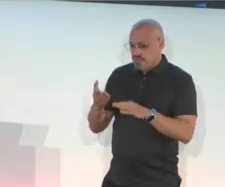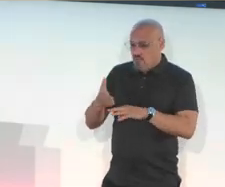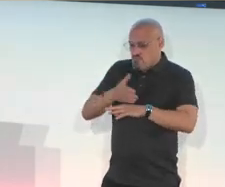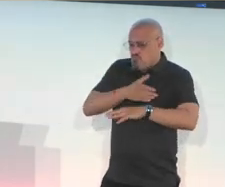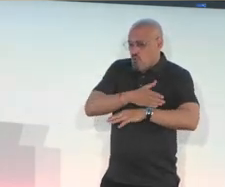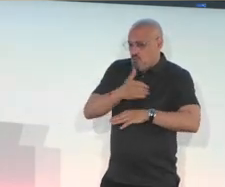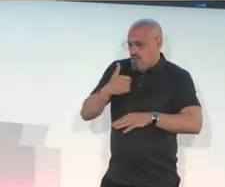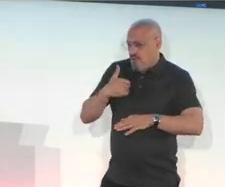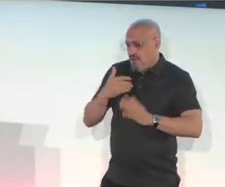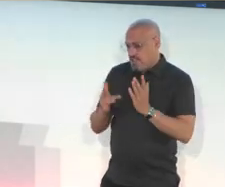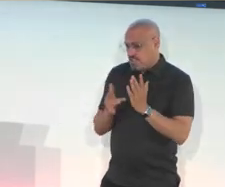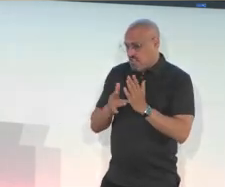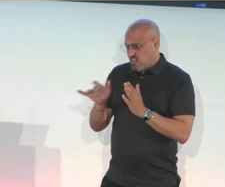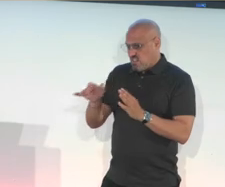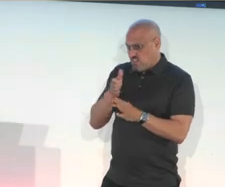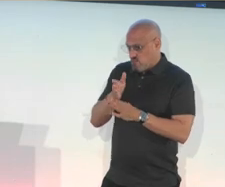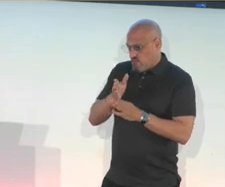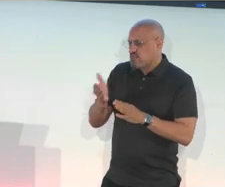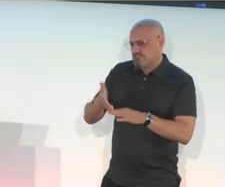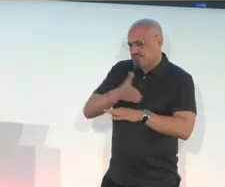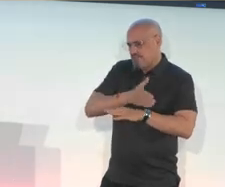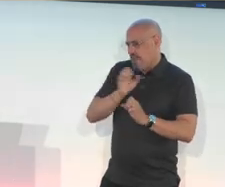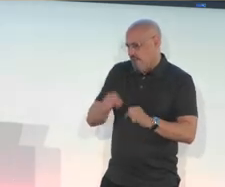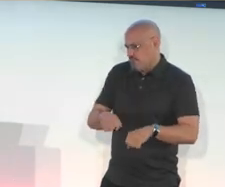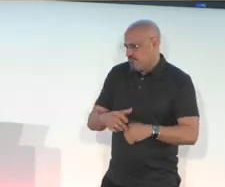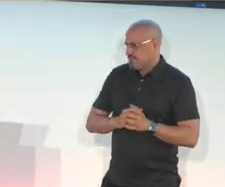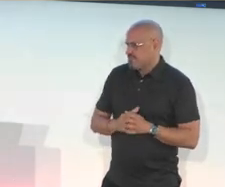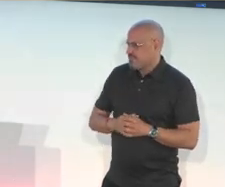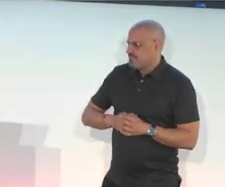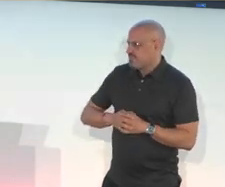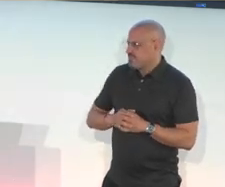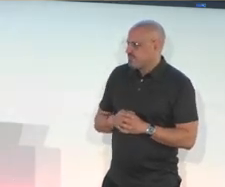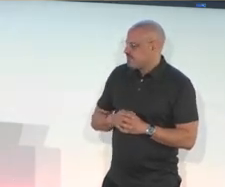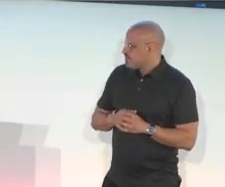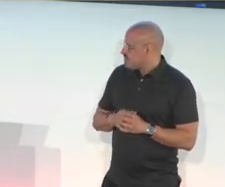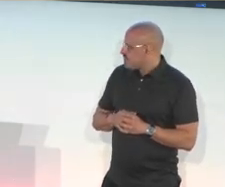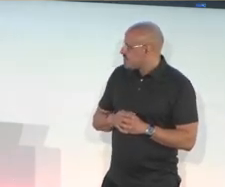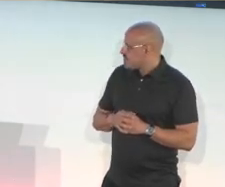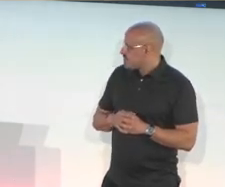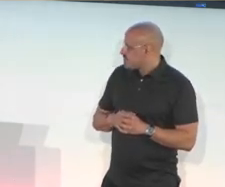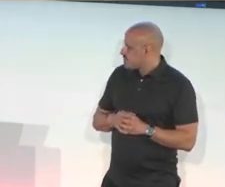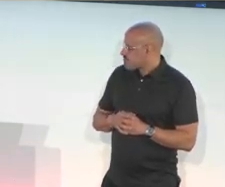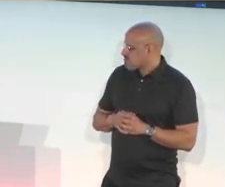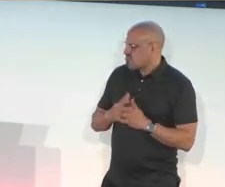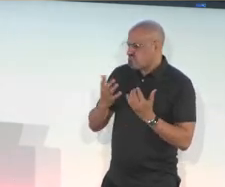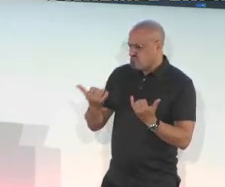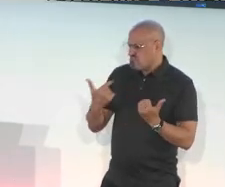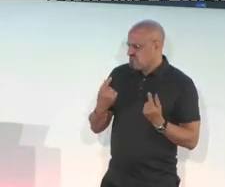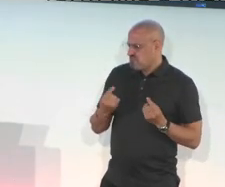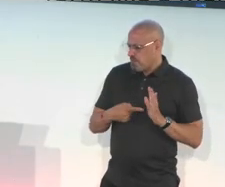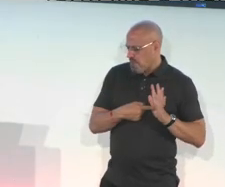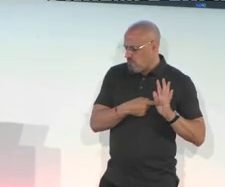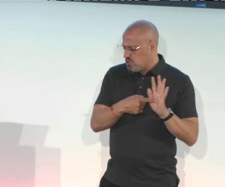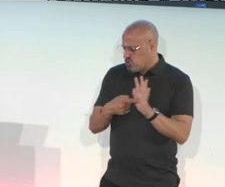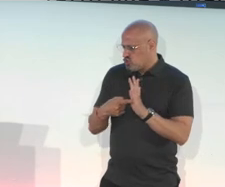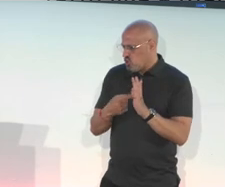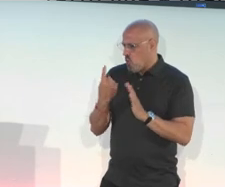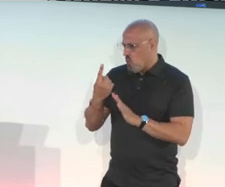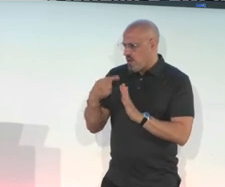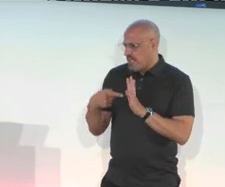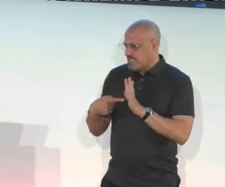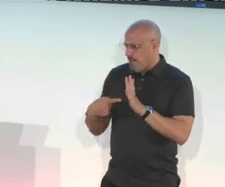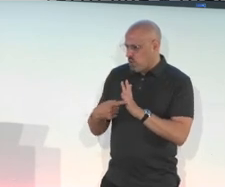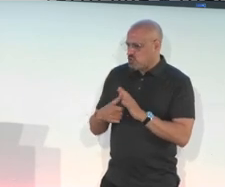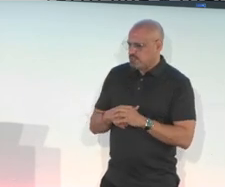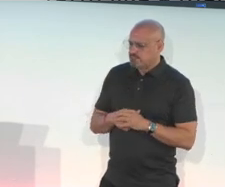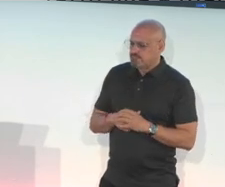ALR technology in this regard. So I'm going to show you one of the examples